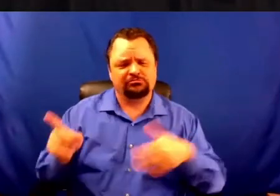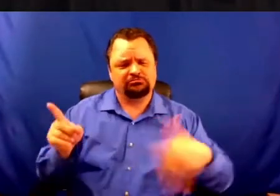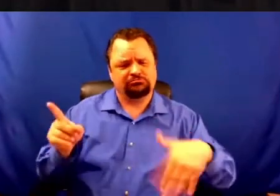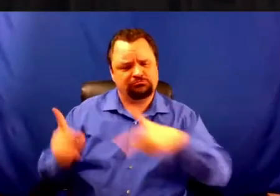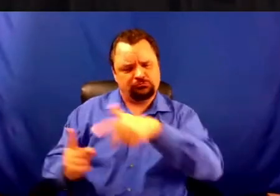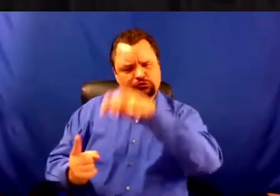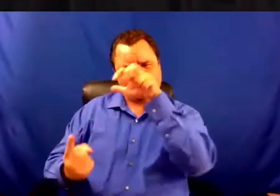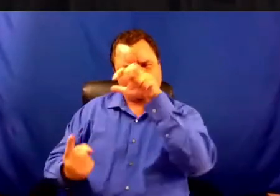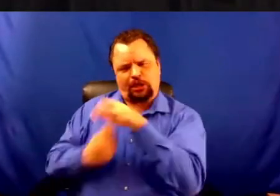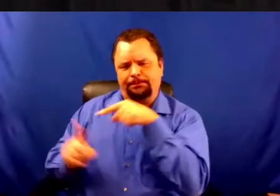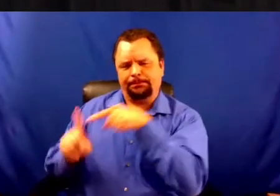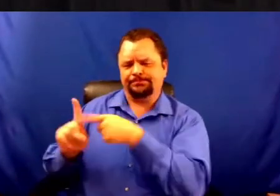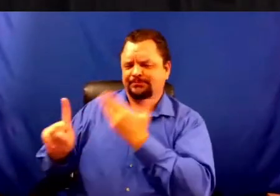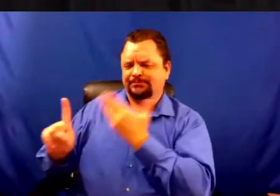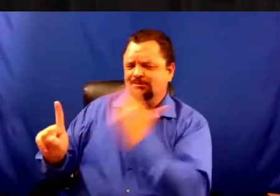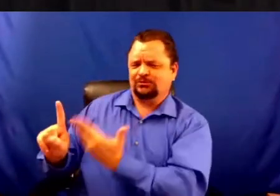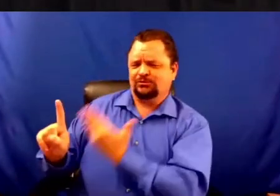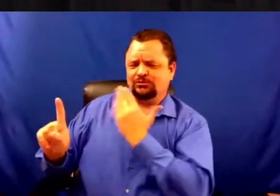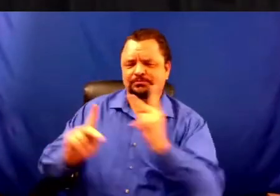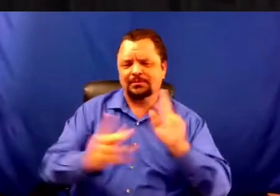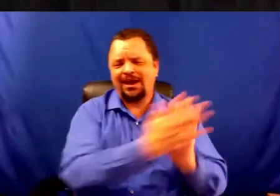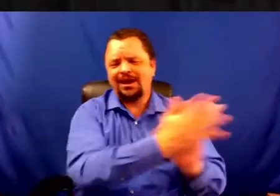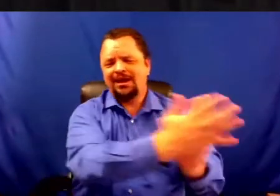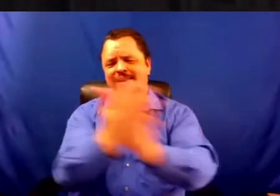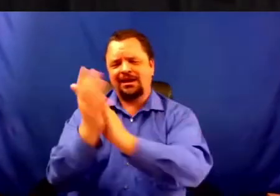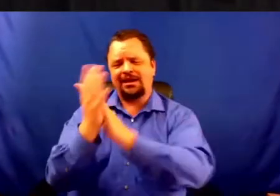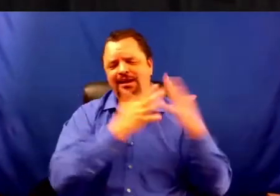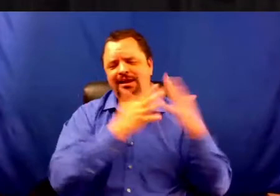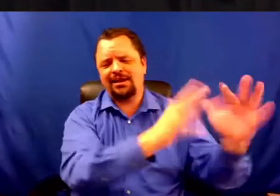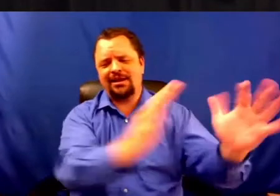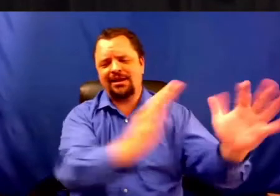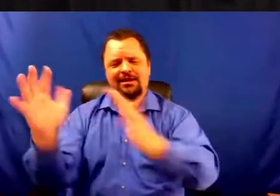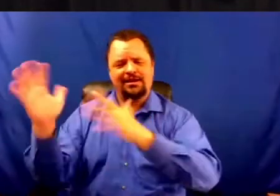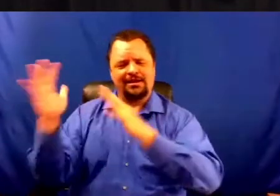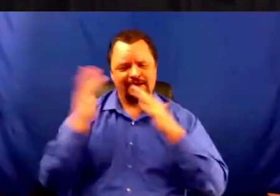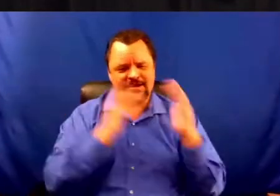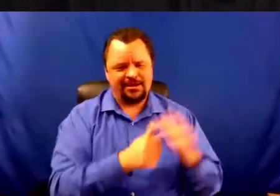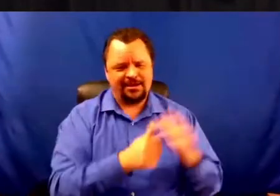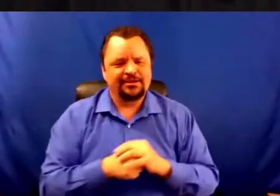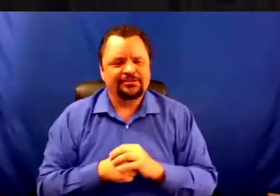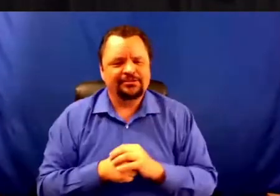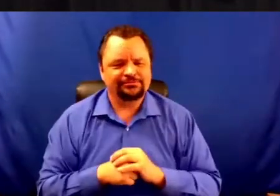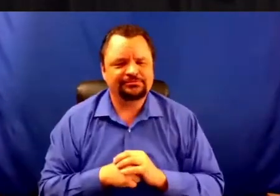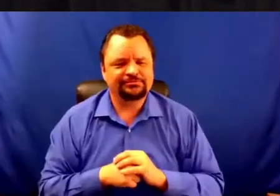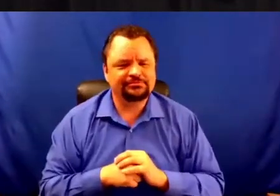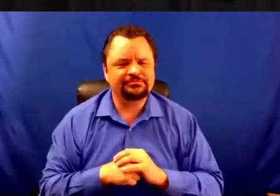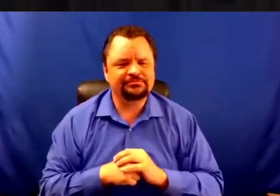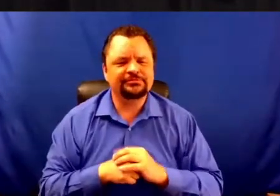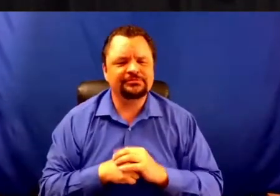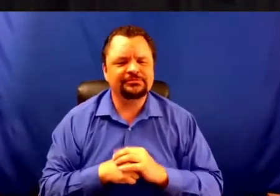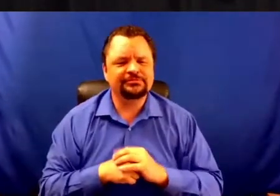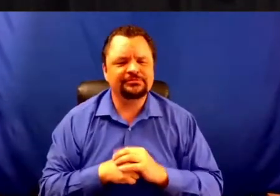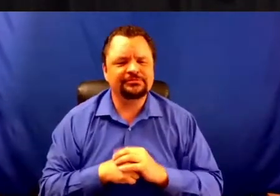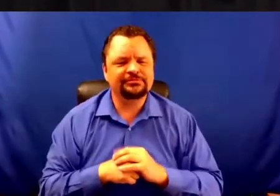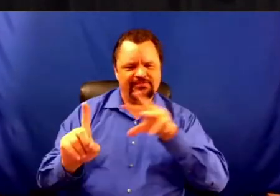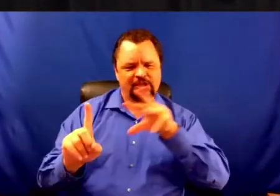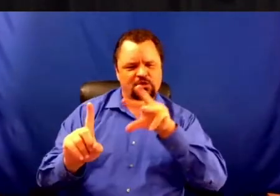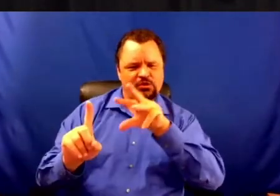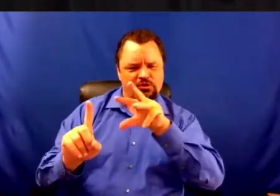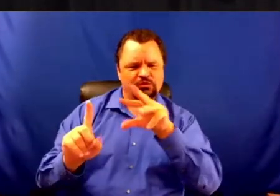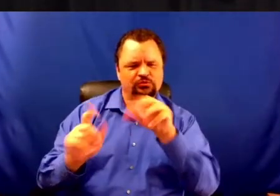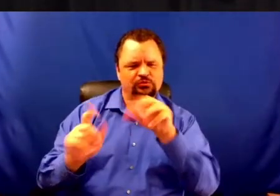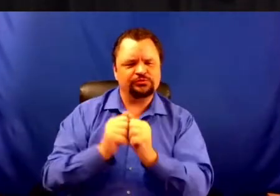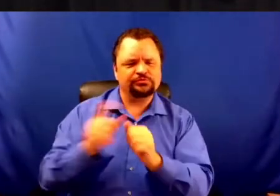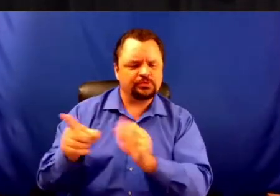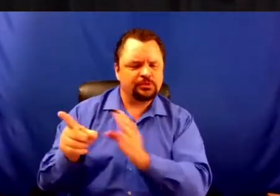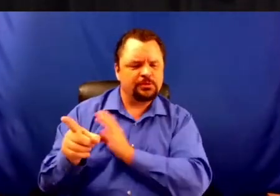we're going to take a photo. photo with Board of Health, but I also